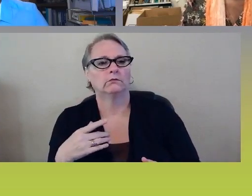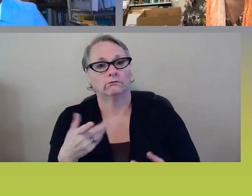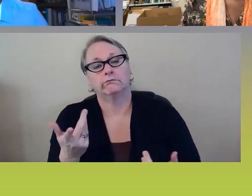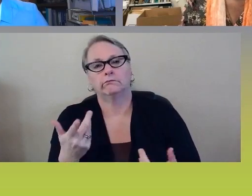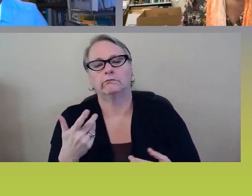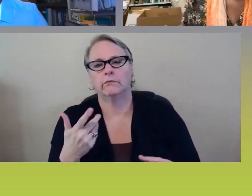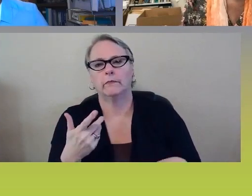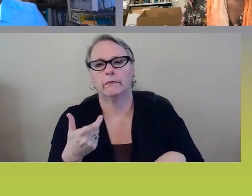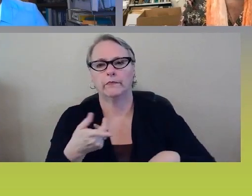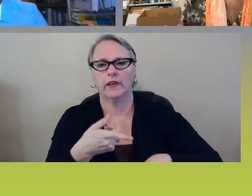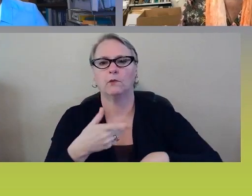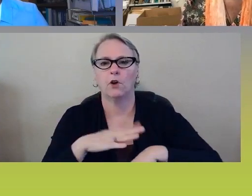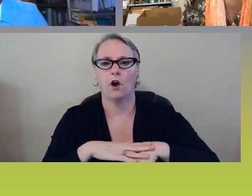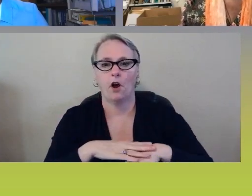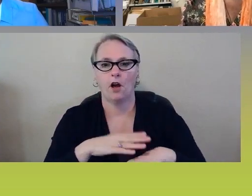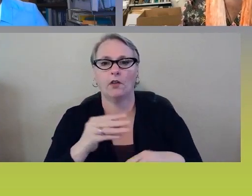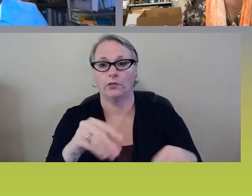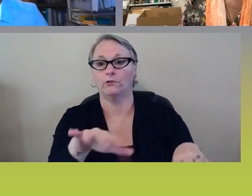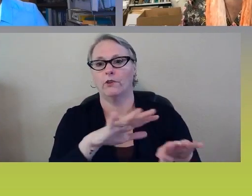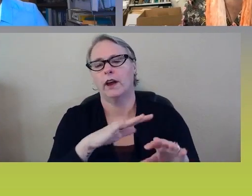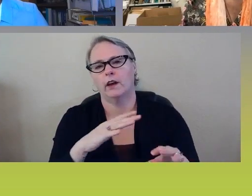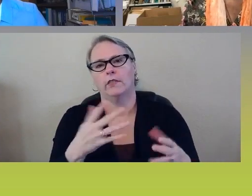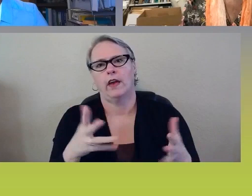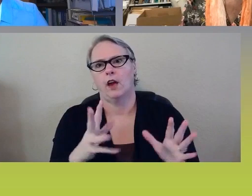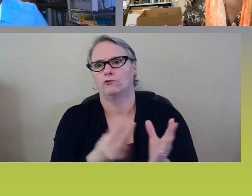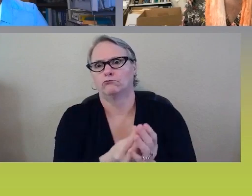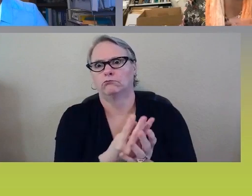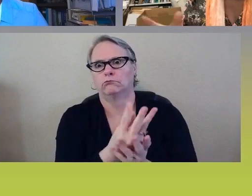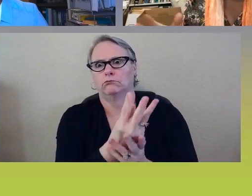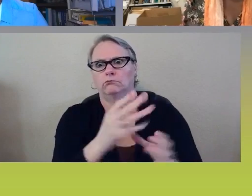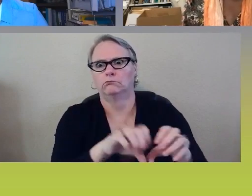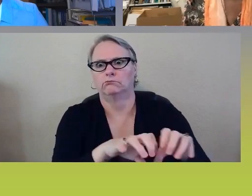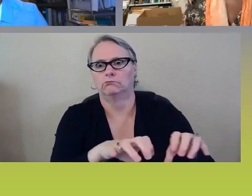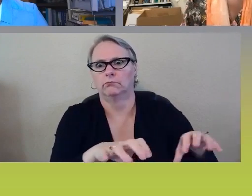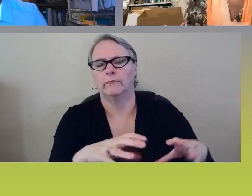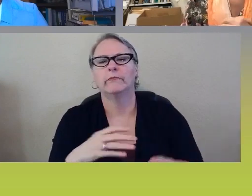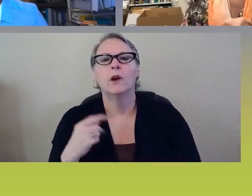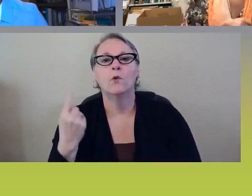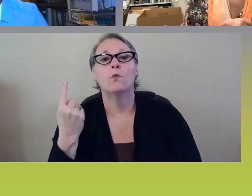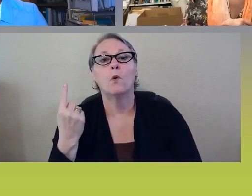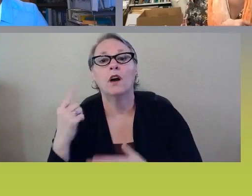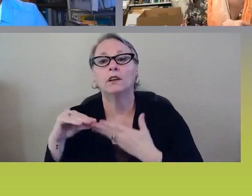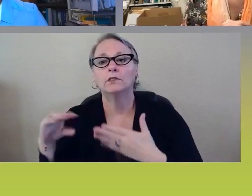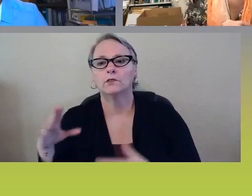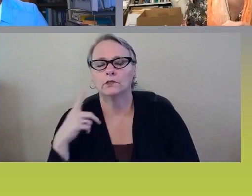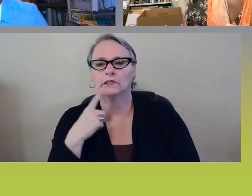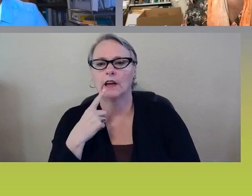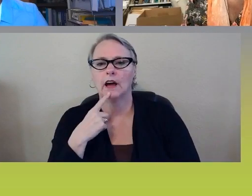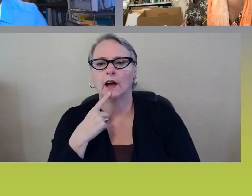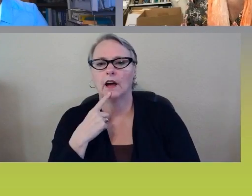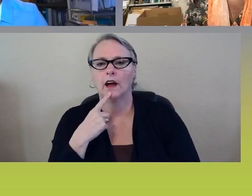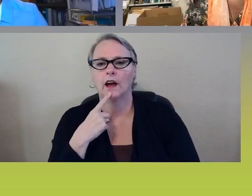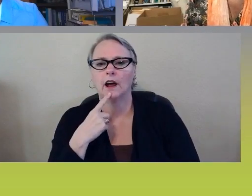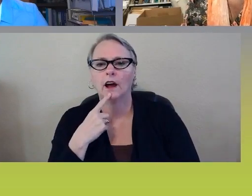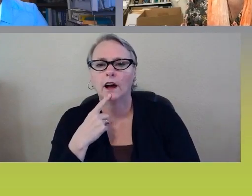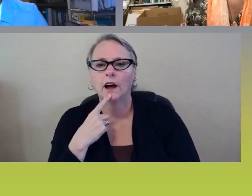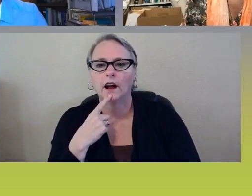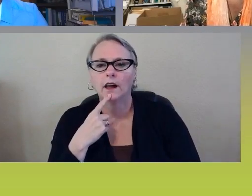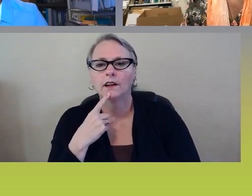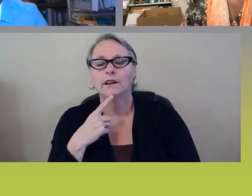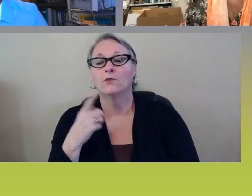too mature, I would say. And so they said, one of them said, oh, they are having a